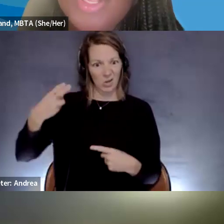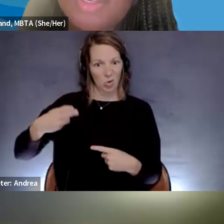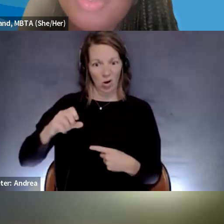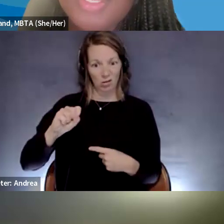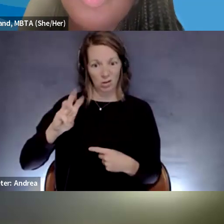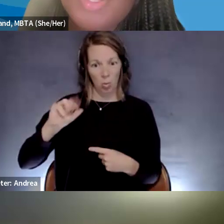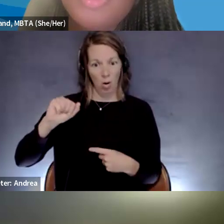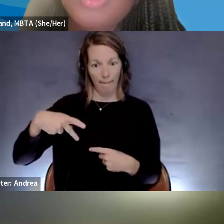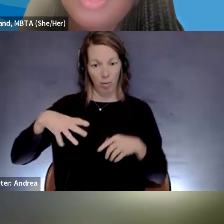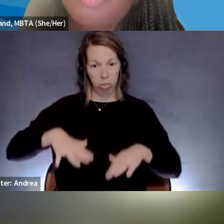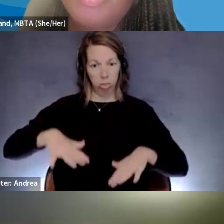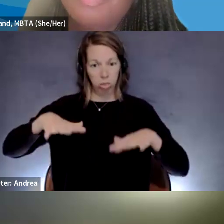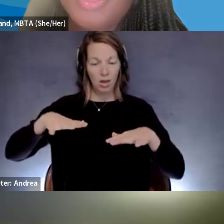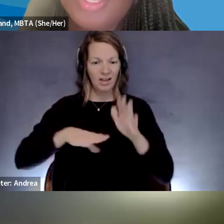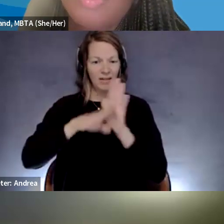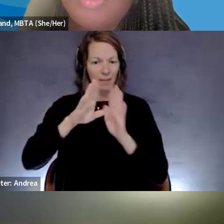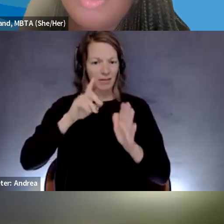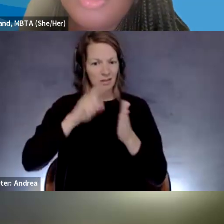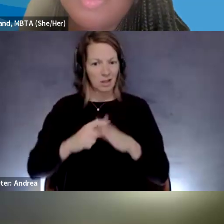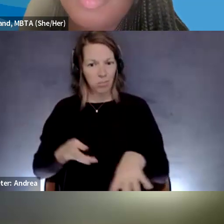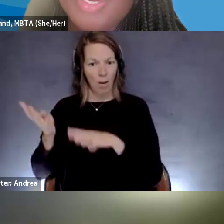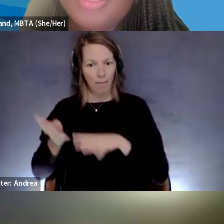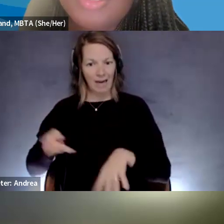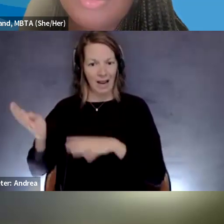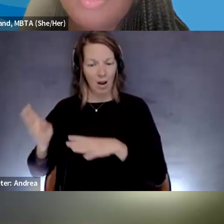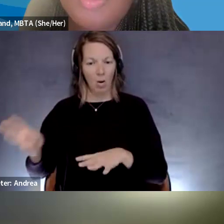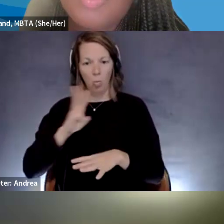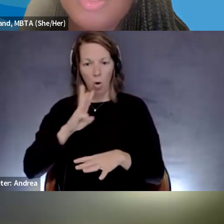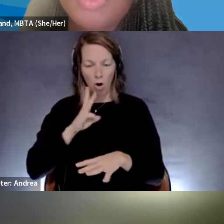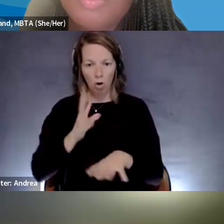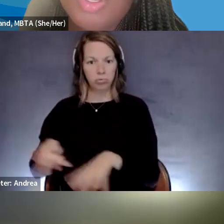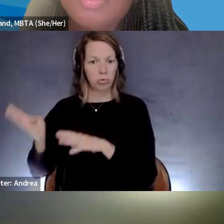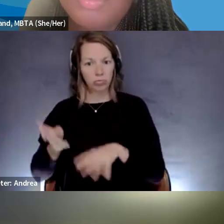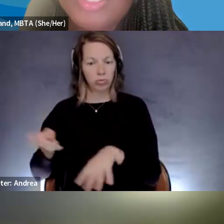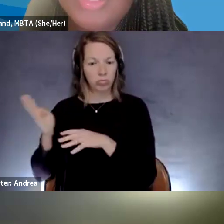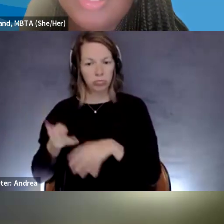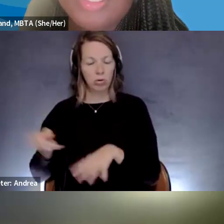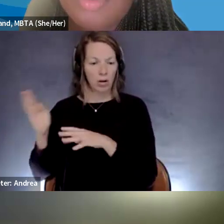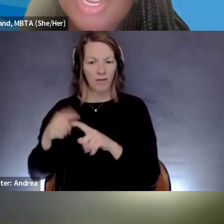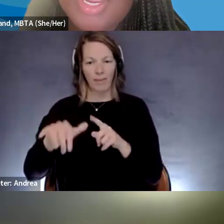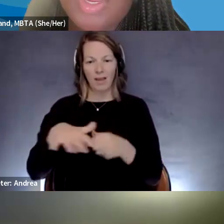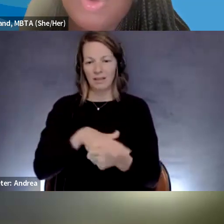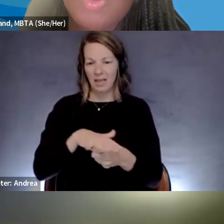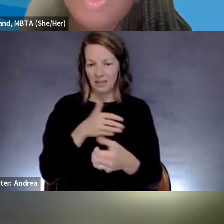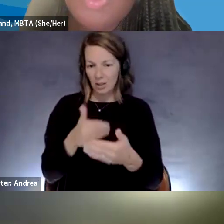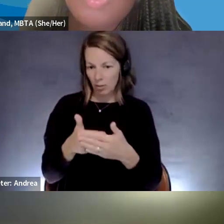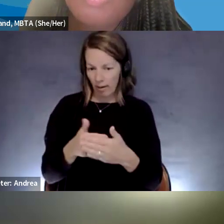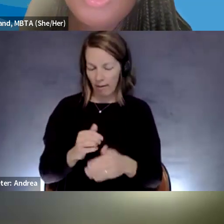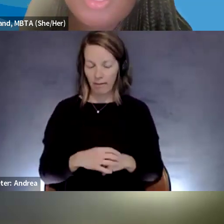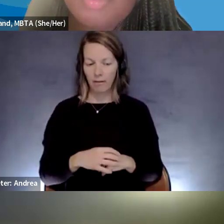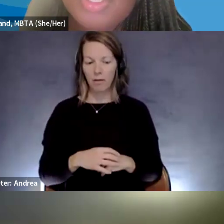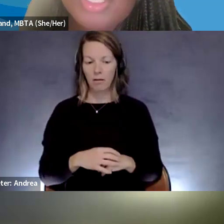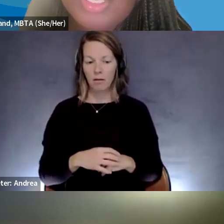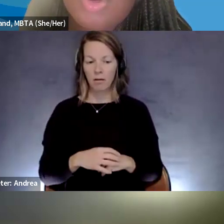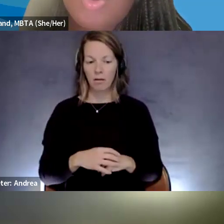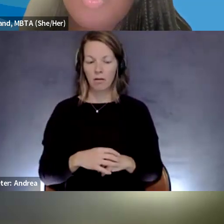and developers have found that they are pumping out orders of magnitude greater volumes of water from sites nearby where